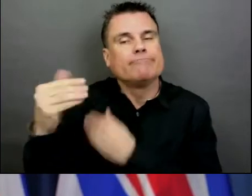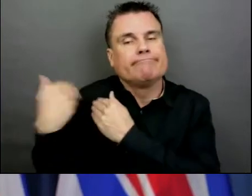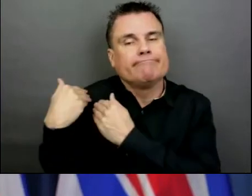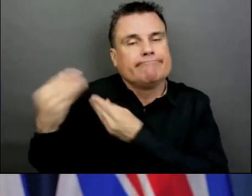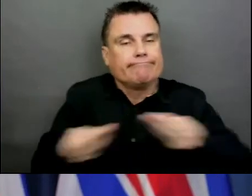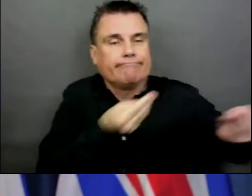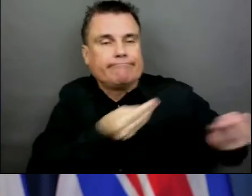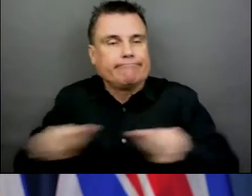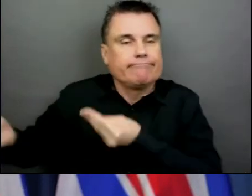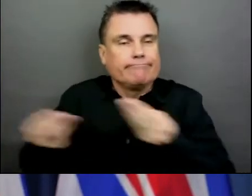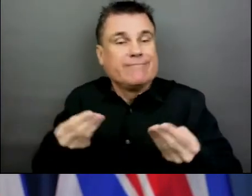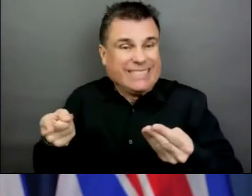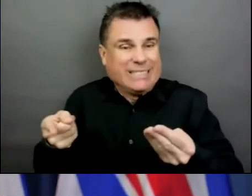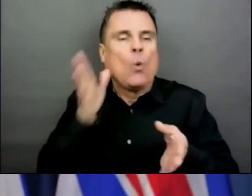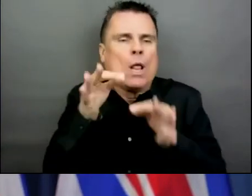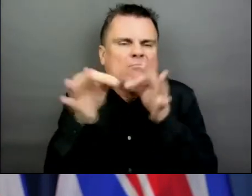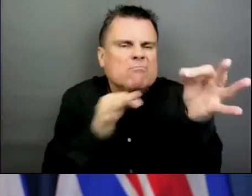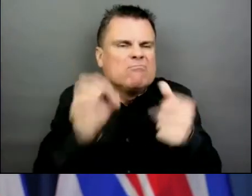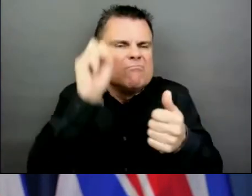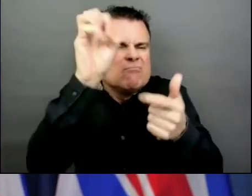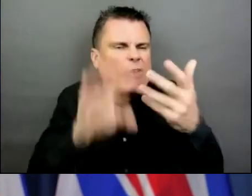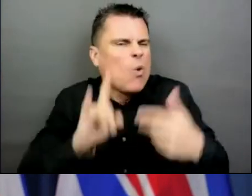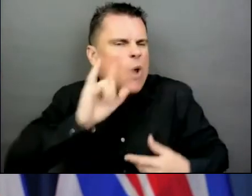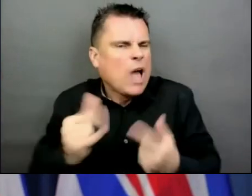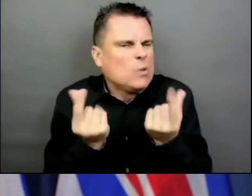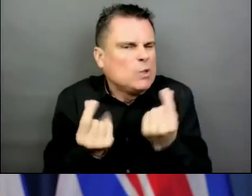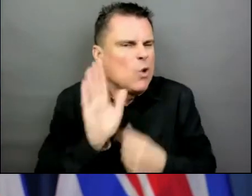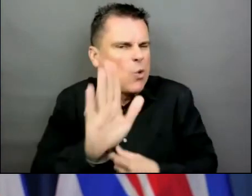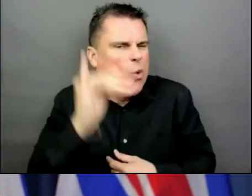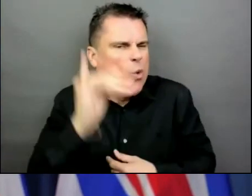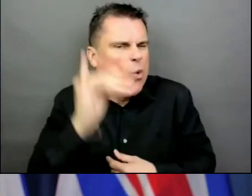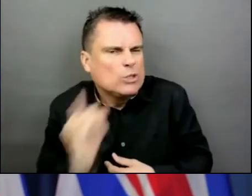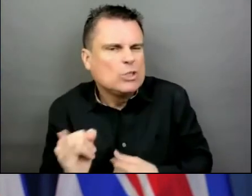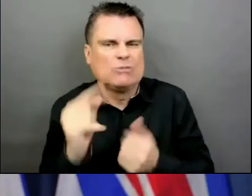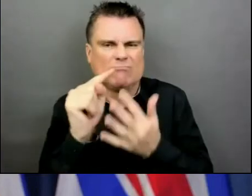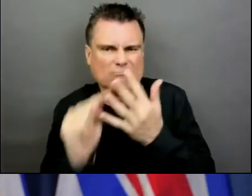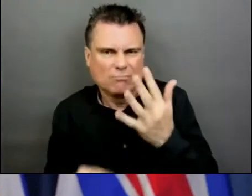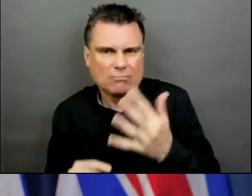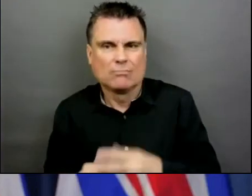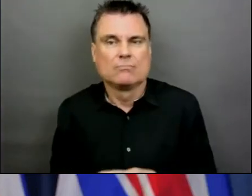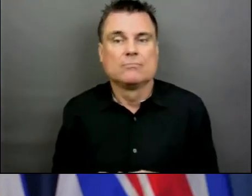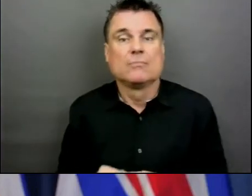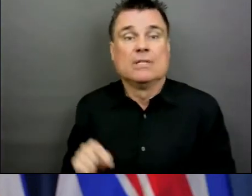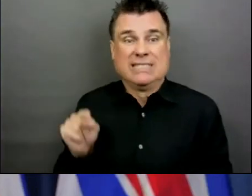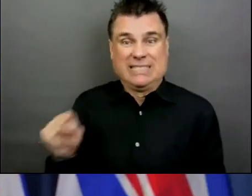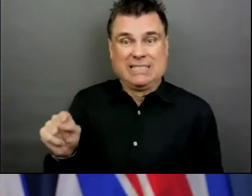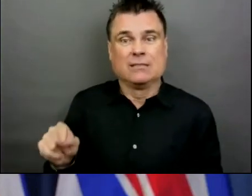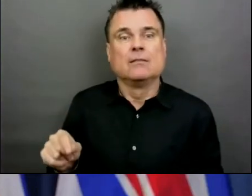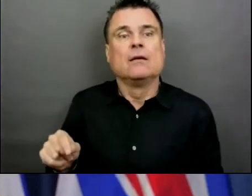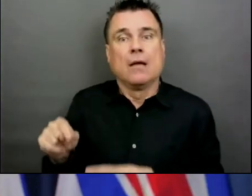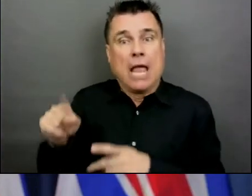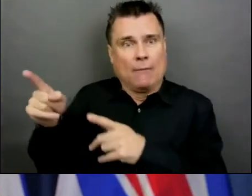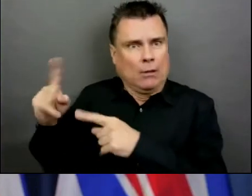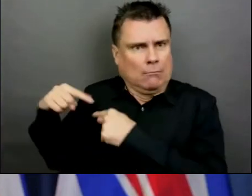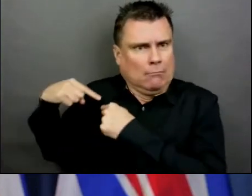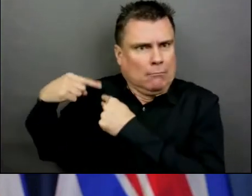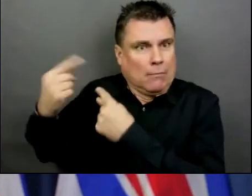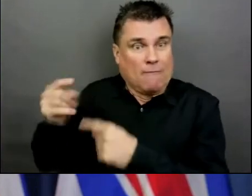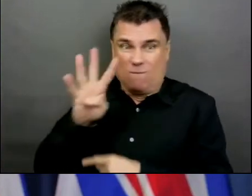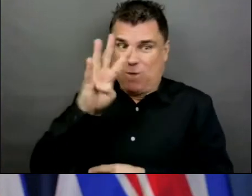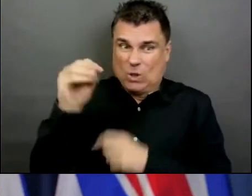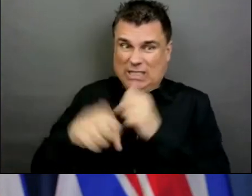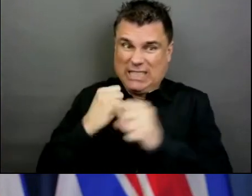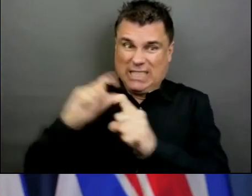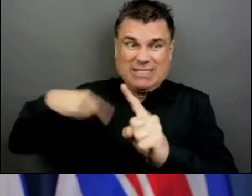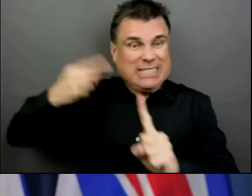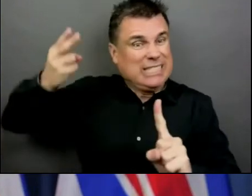want to reiterate that the biggest decrease in basic insurance rates in 40 years and a large decrease in optional liability rates aren't